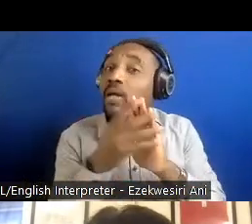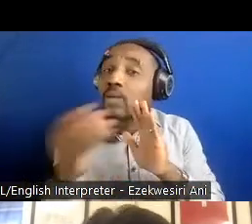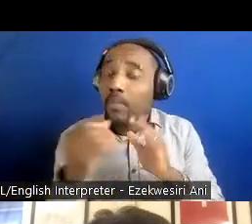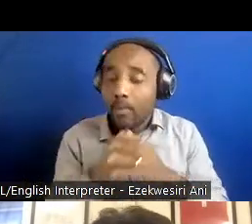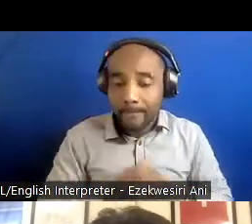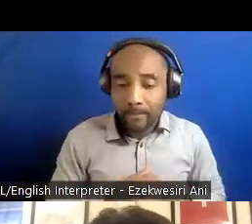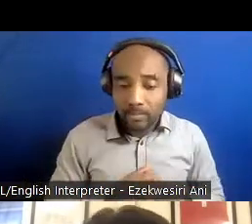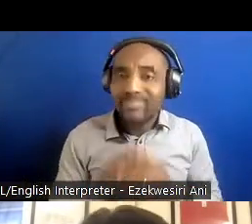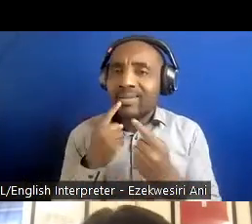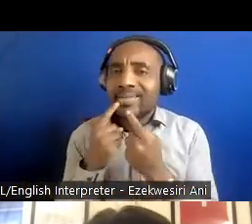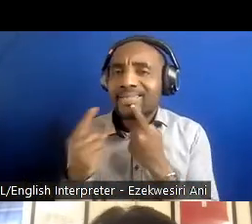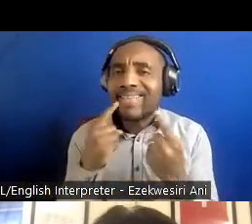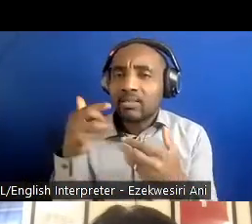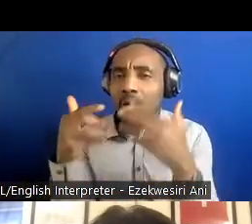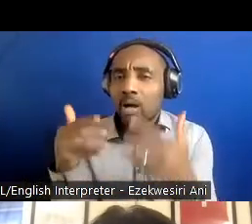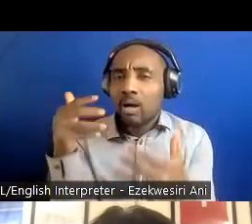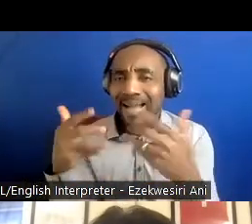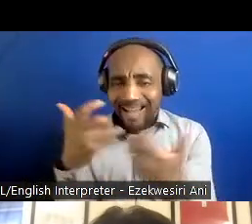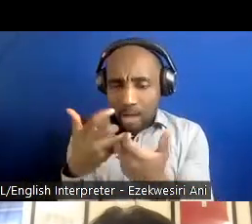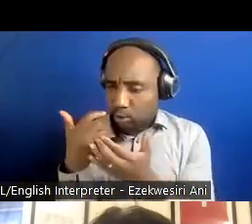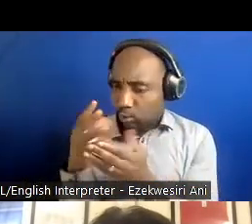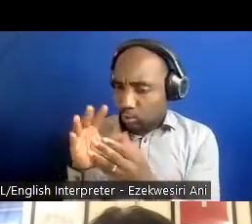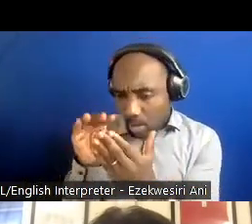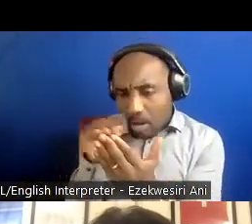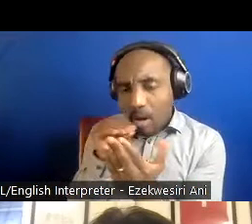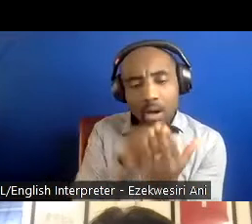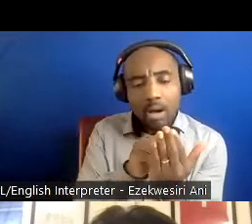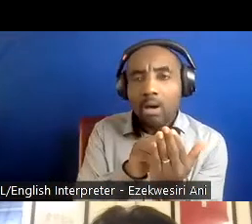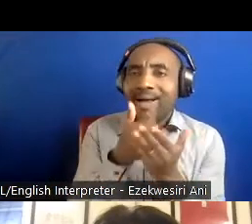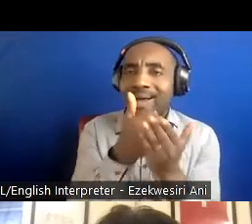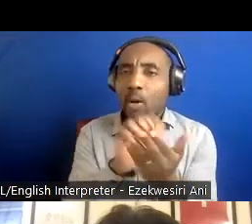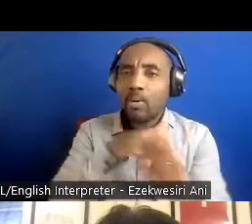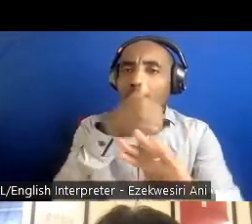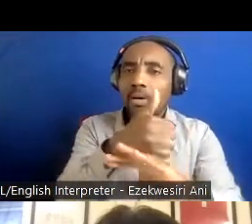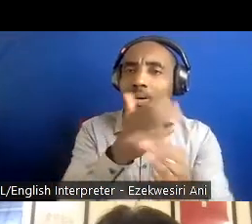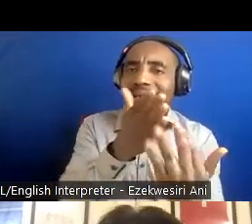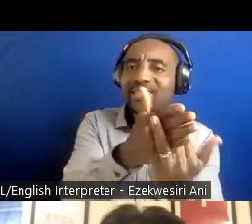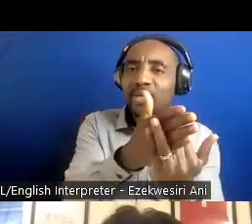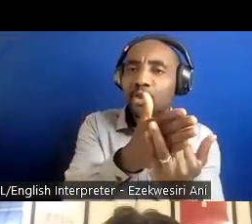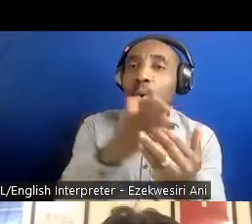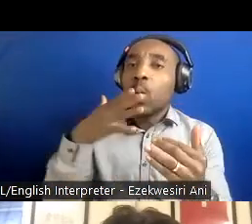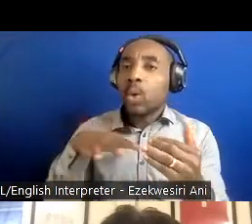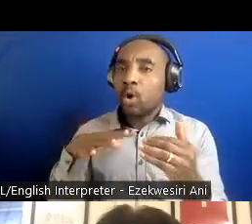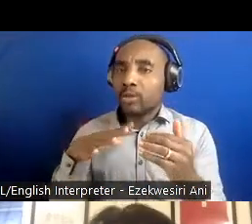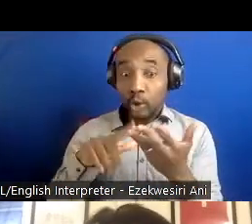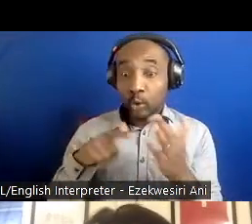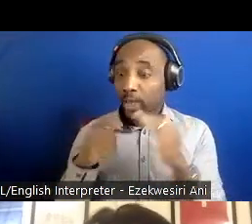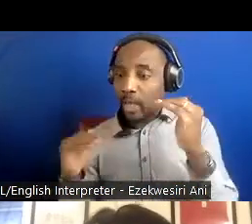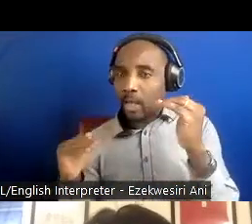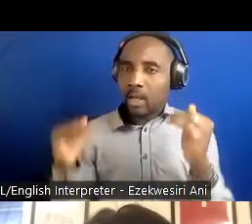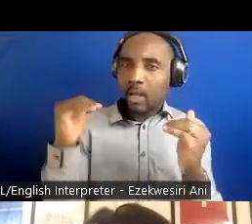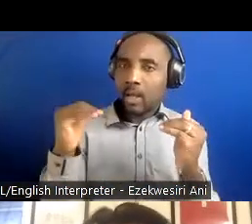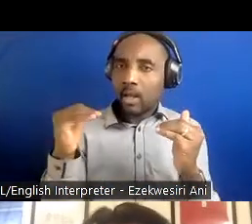use data to shape interventions. We want to build back better and fitter from